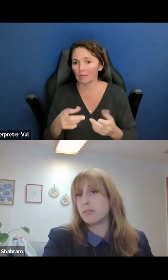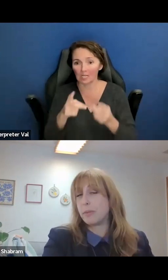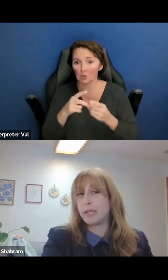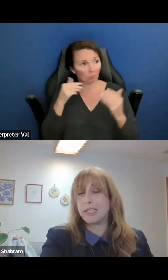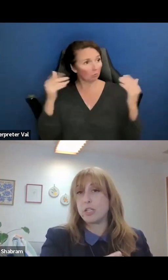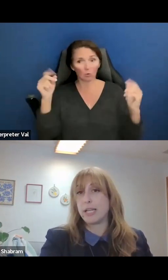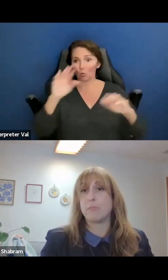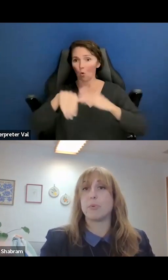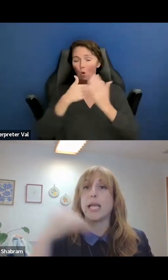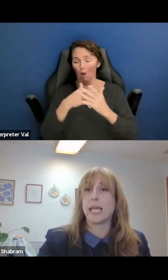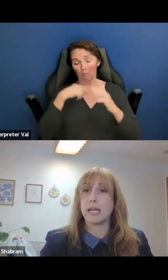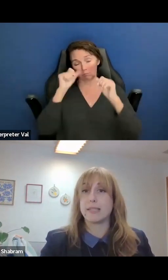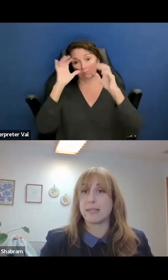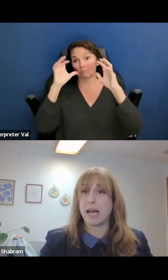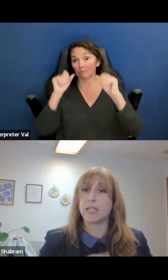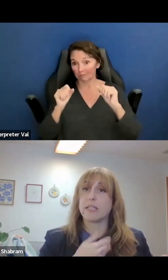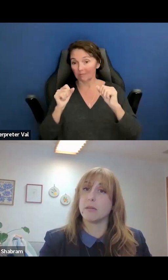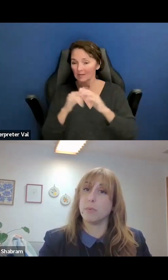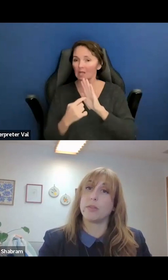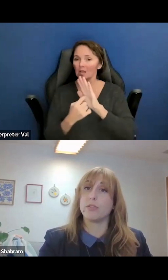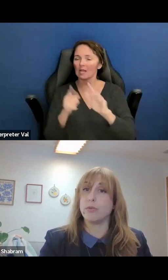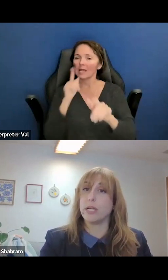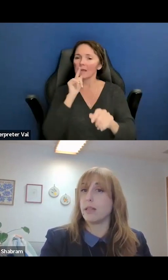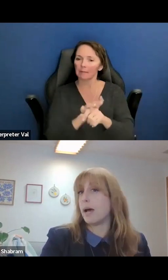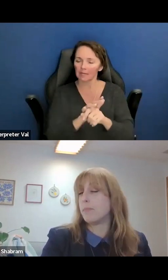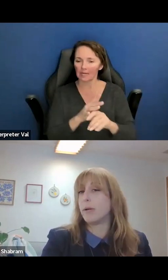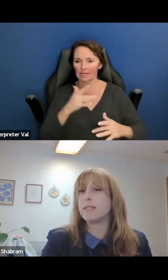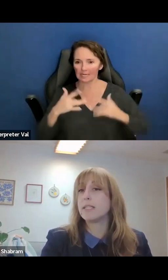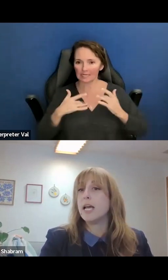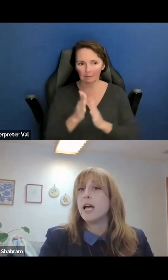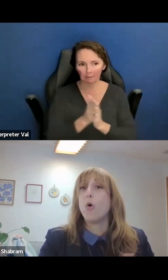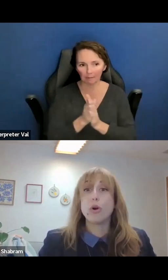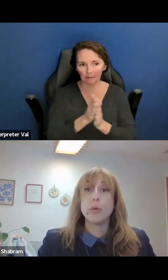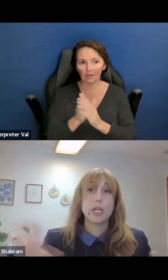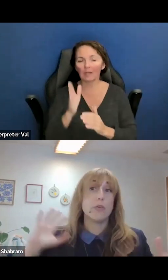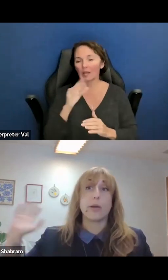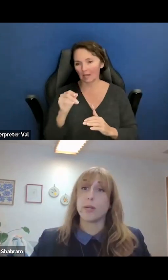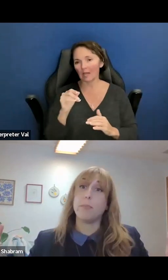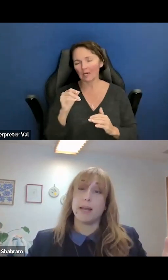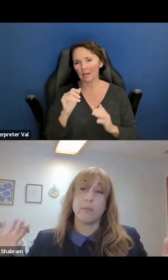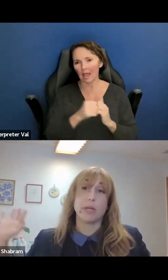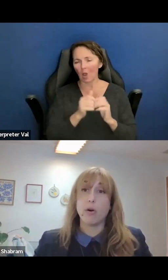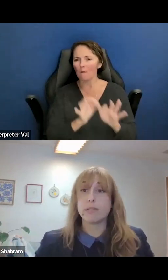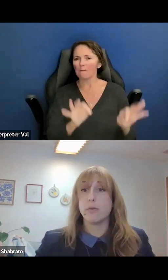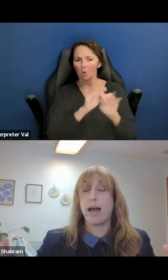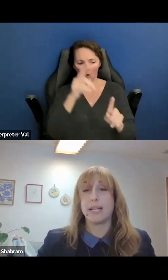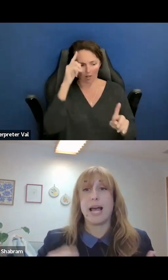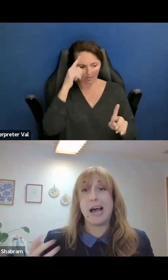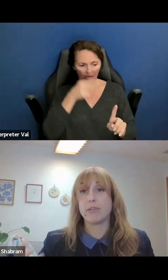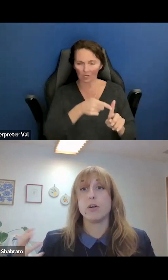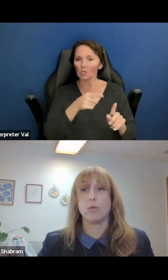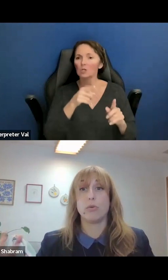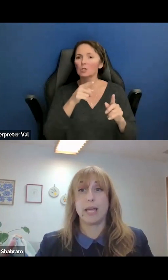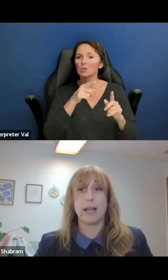process has been initiated, bringing in a SAS advocate to support the student in that moment. Or we could go like real big and we could also add